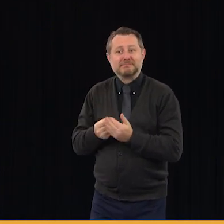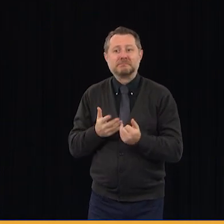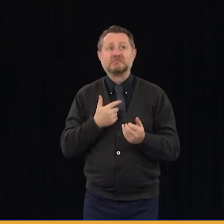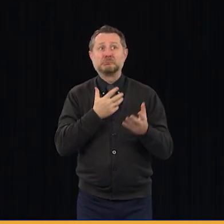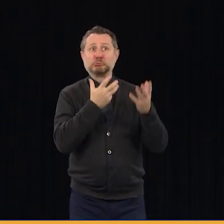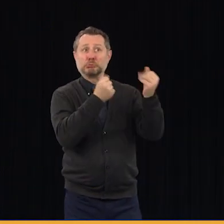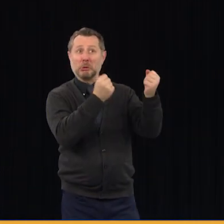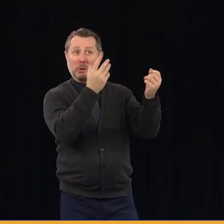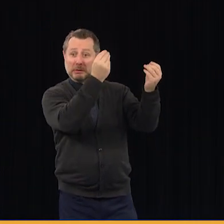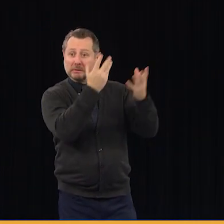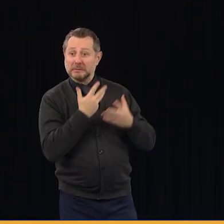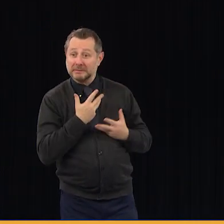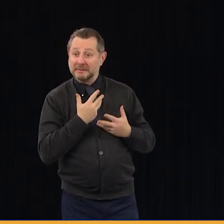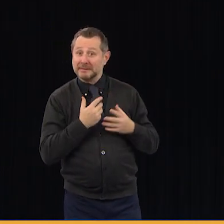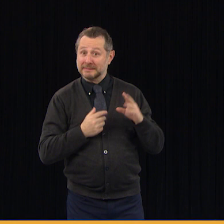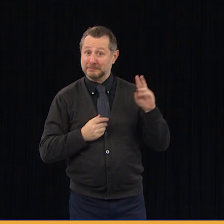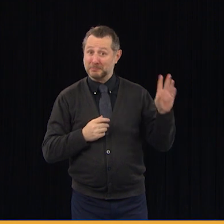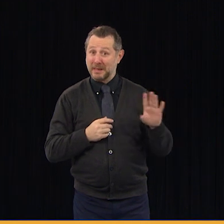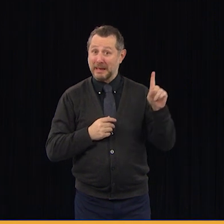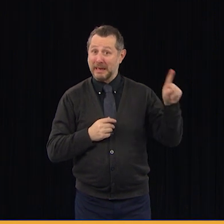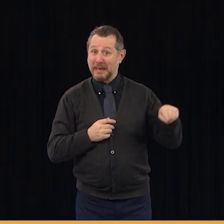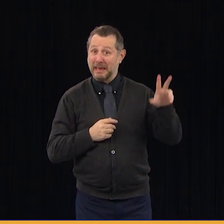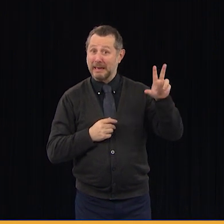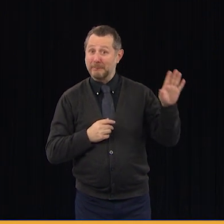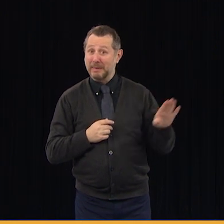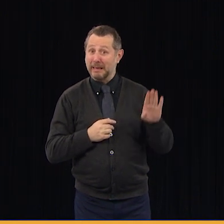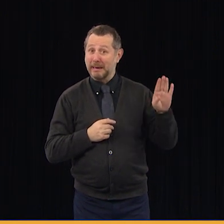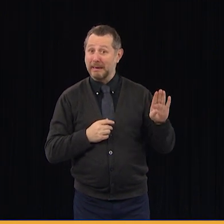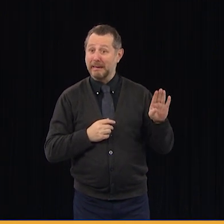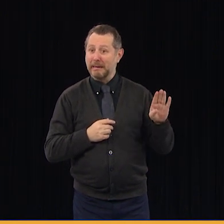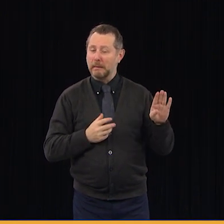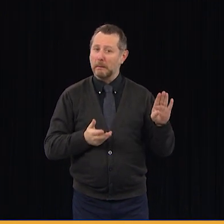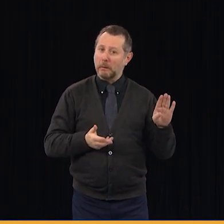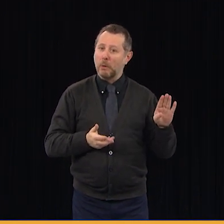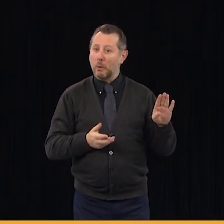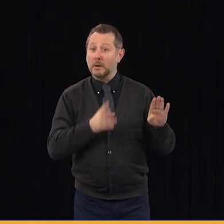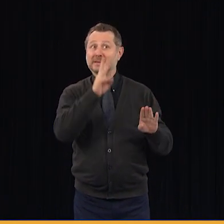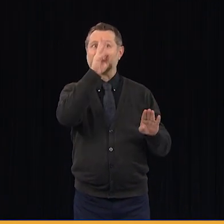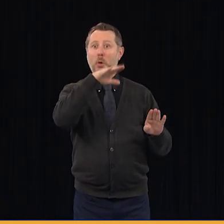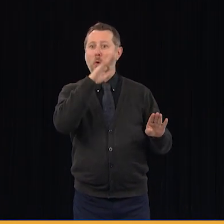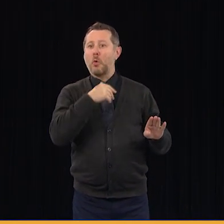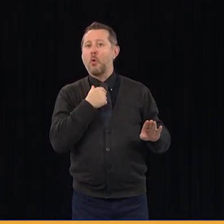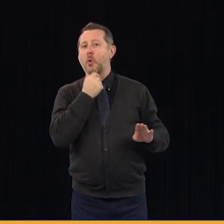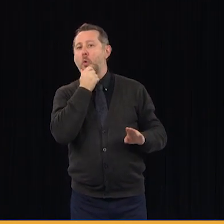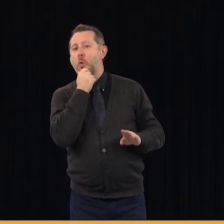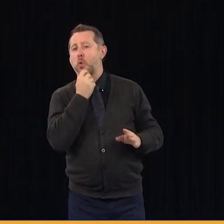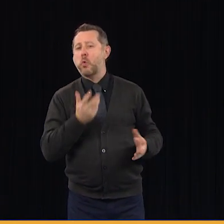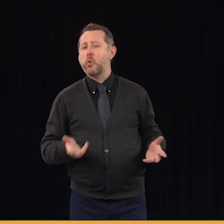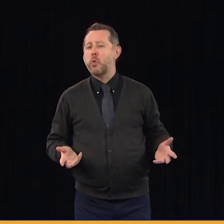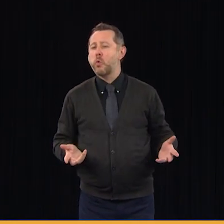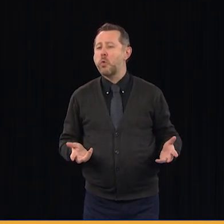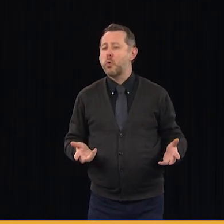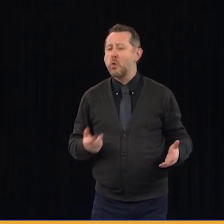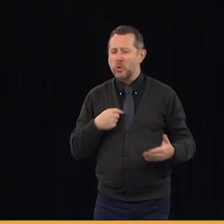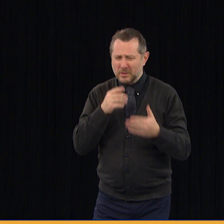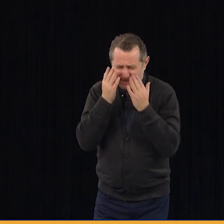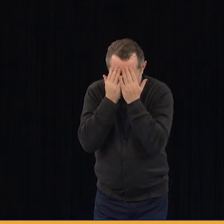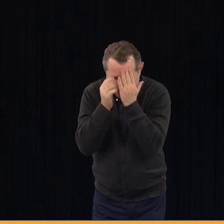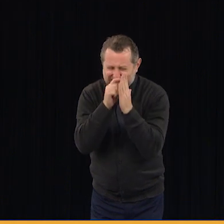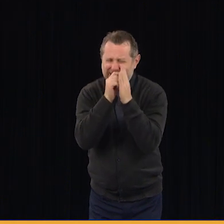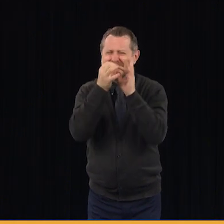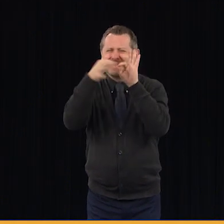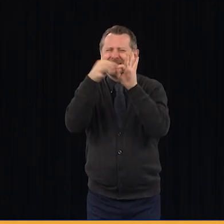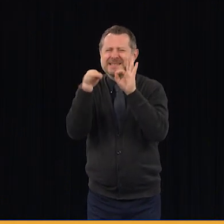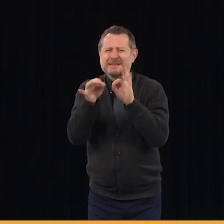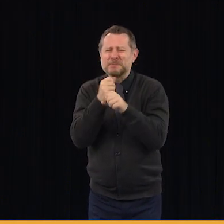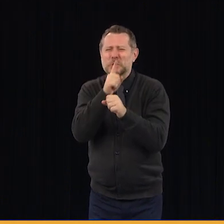thought we were looking at $6 billion in health care funding. Turns out, when we actually read the language, it was about